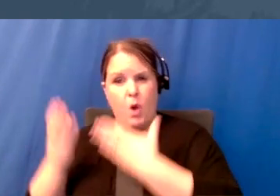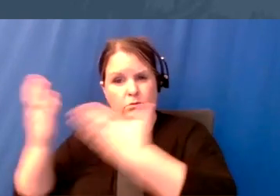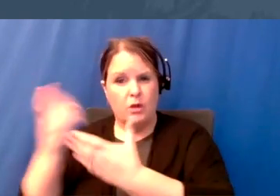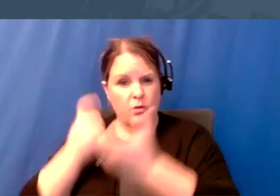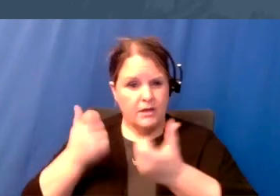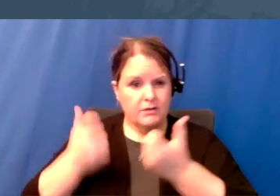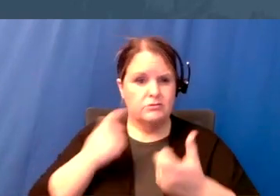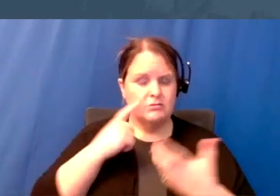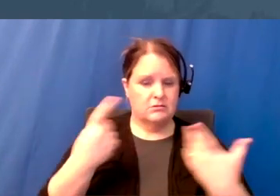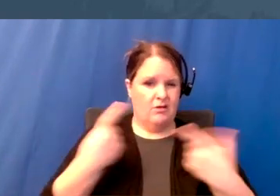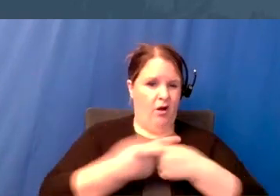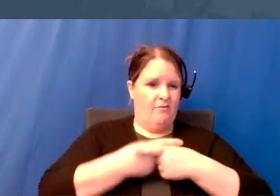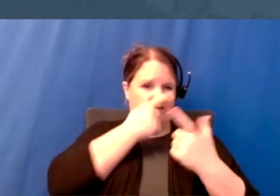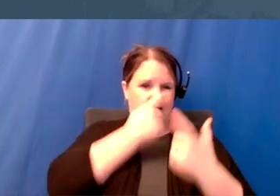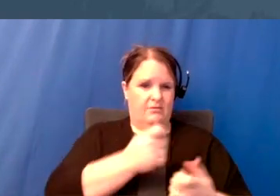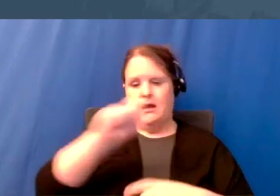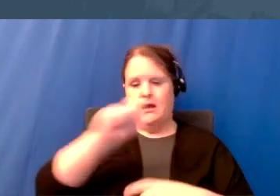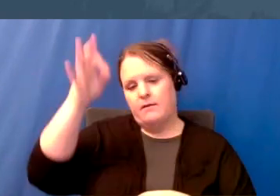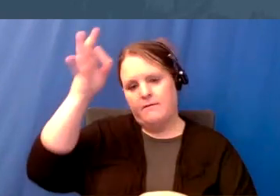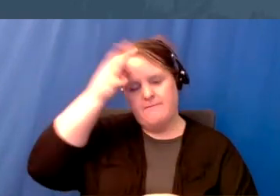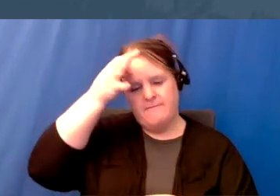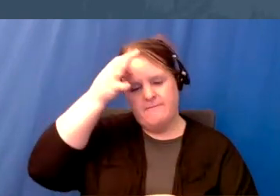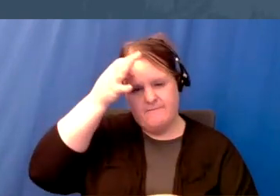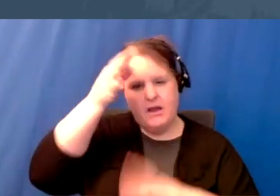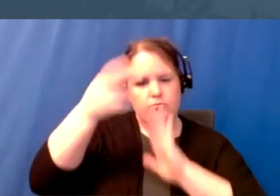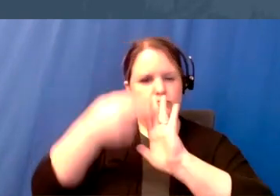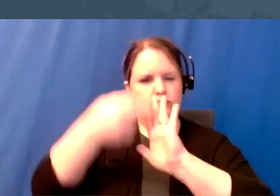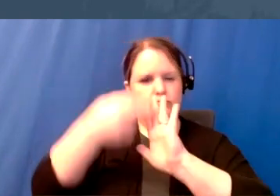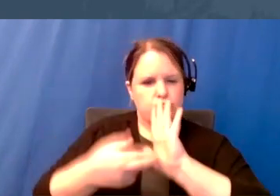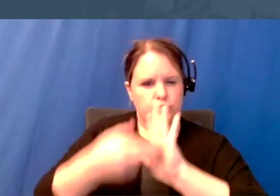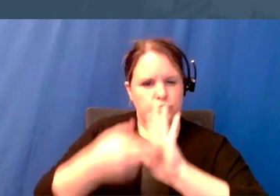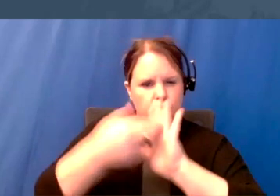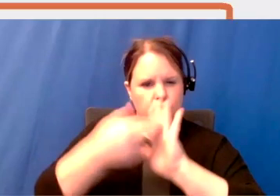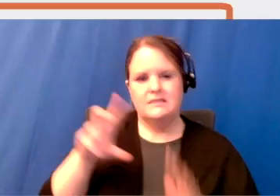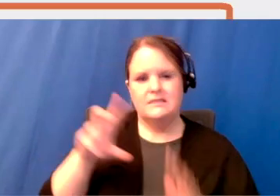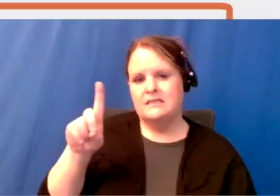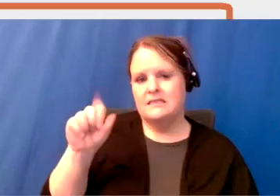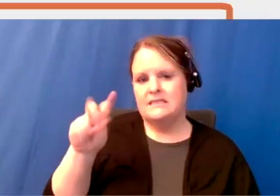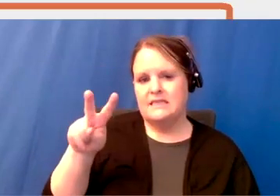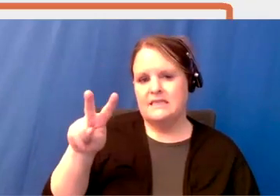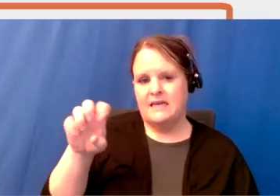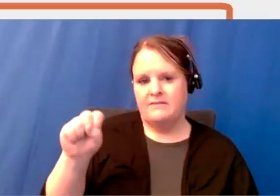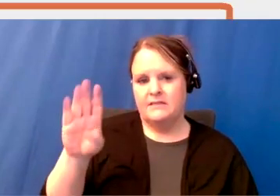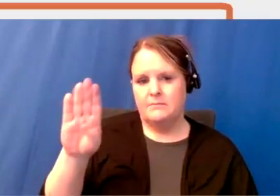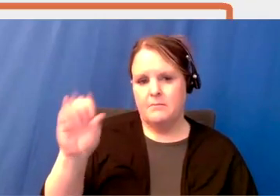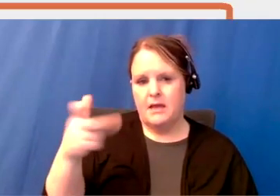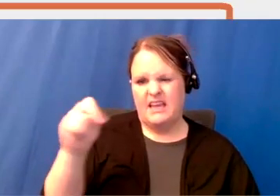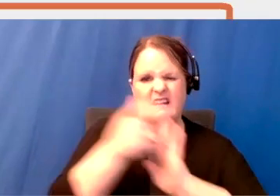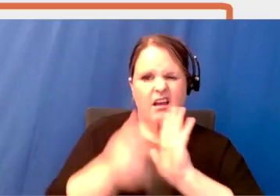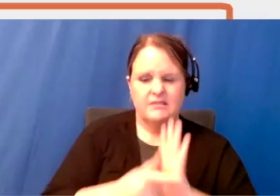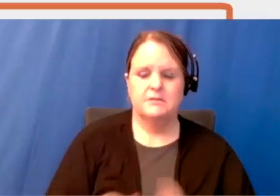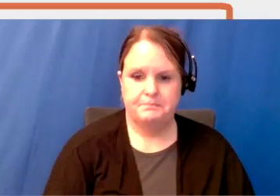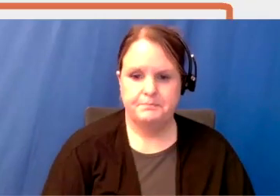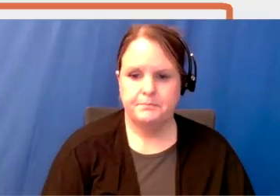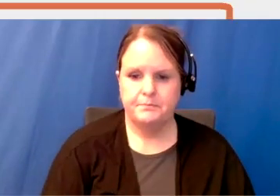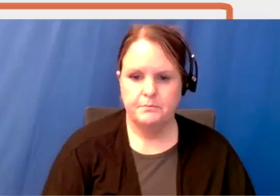and then other federal standards like Davis-Bacon Act. Okay, so let's start off with some